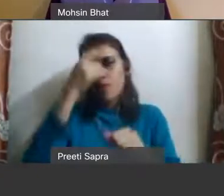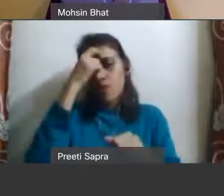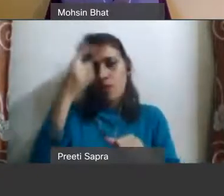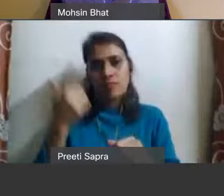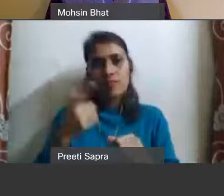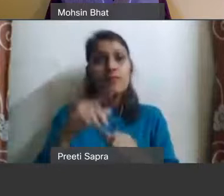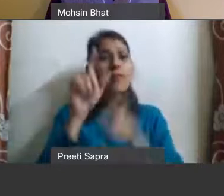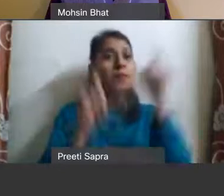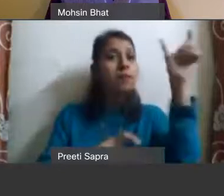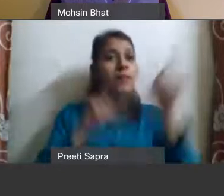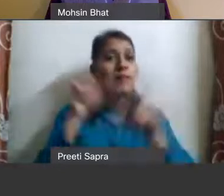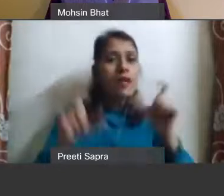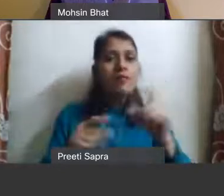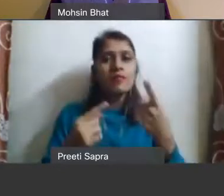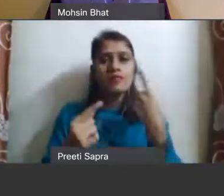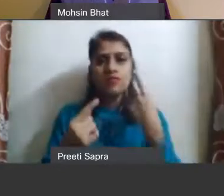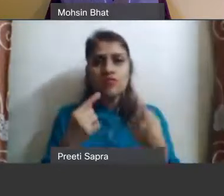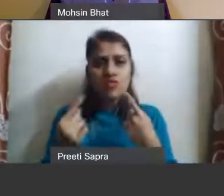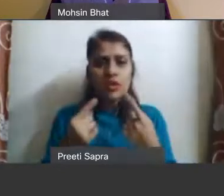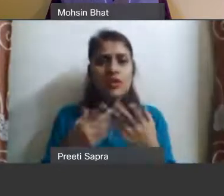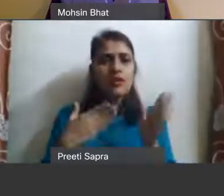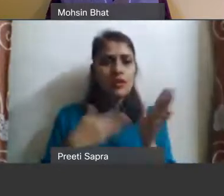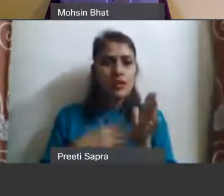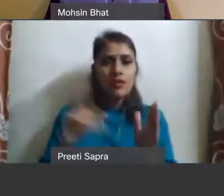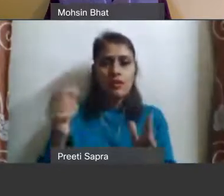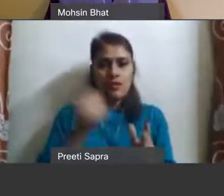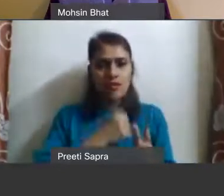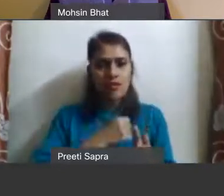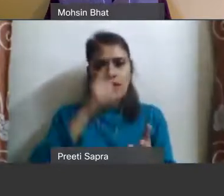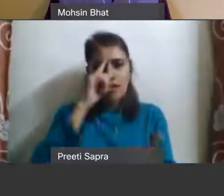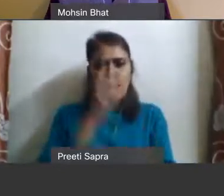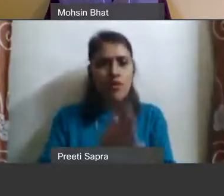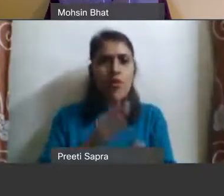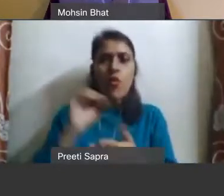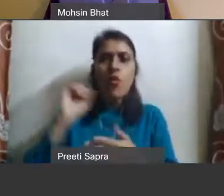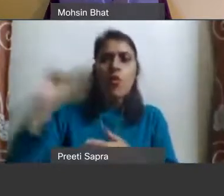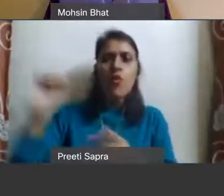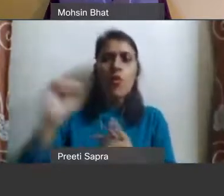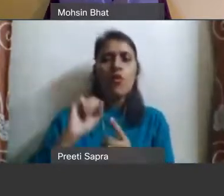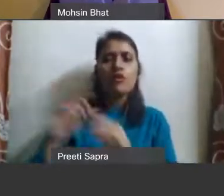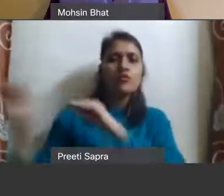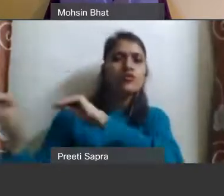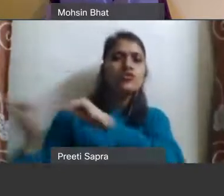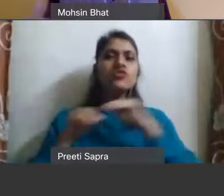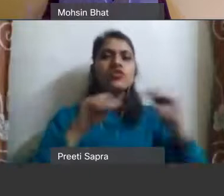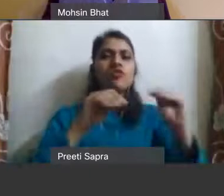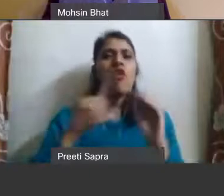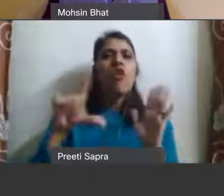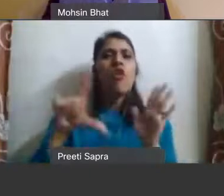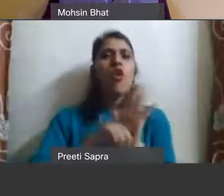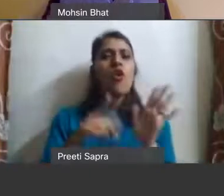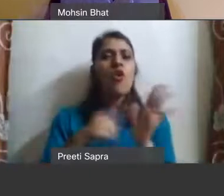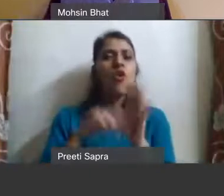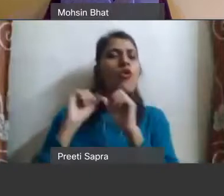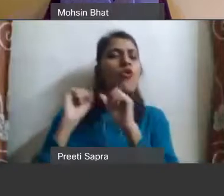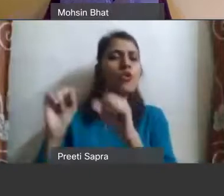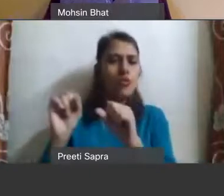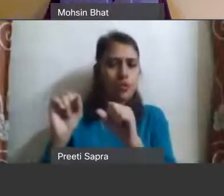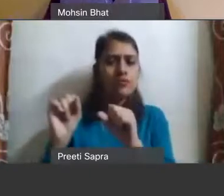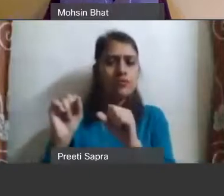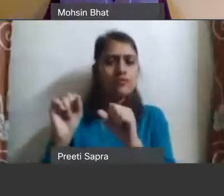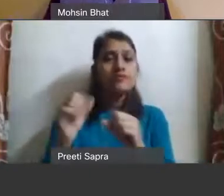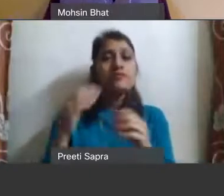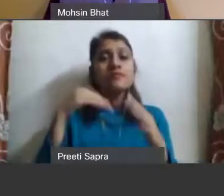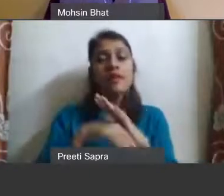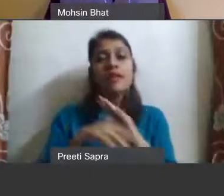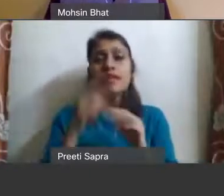citizenship contingent on its determination under the immigration law of India. And immigration law includes